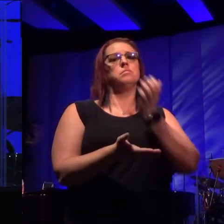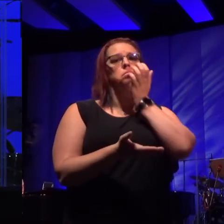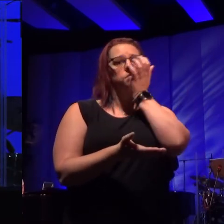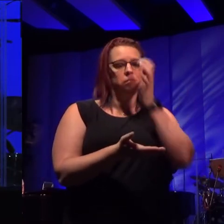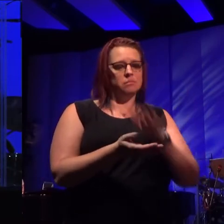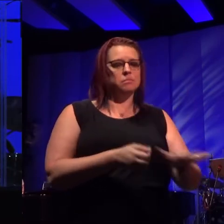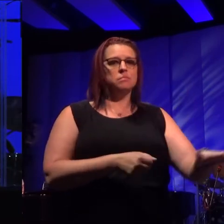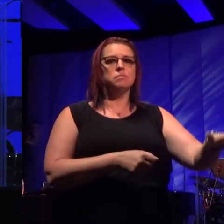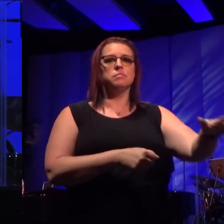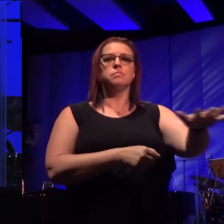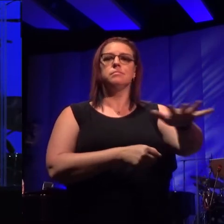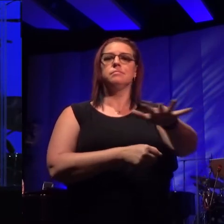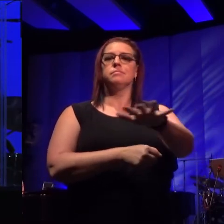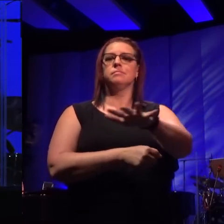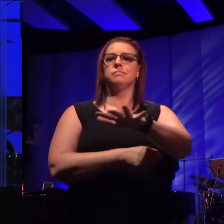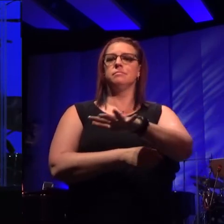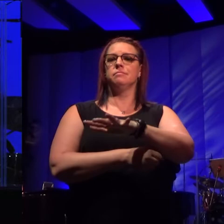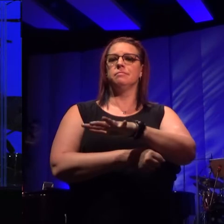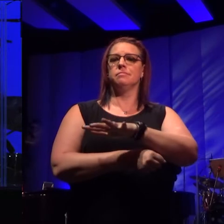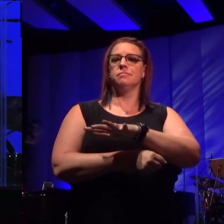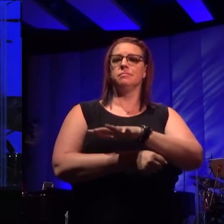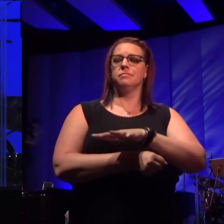pastures.